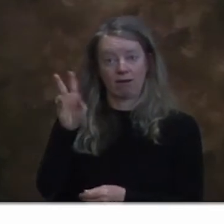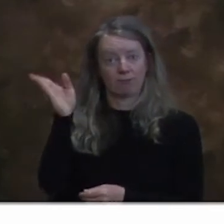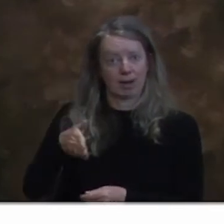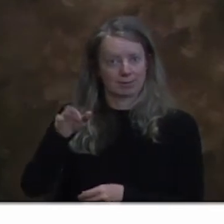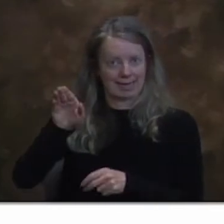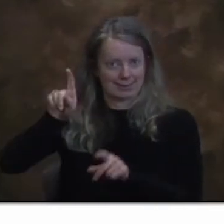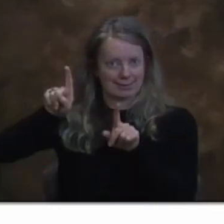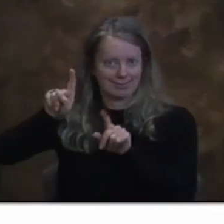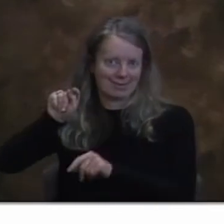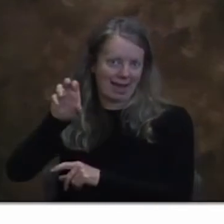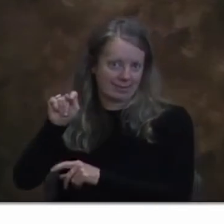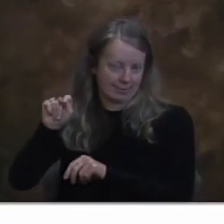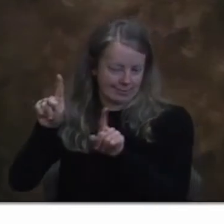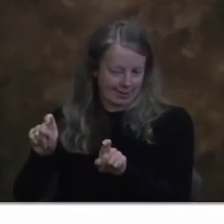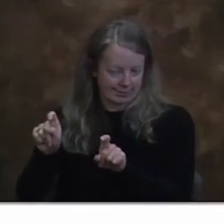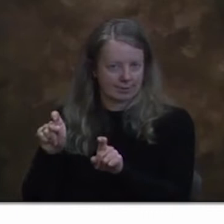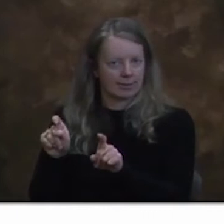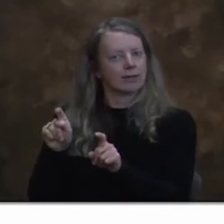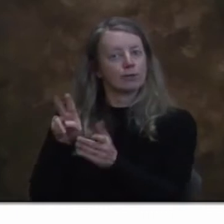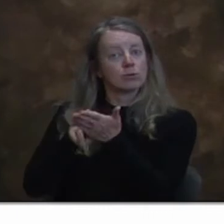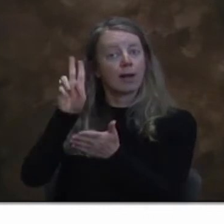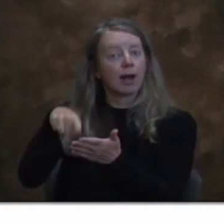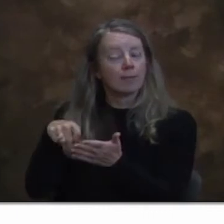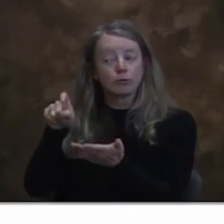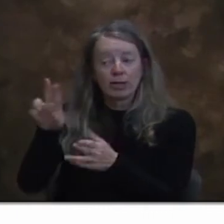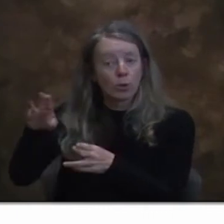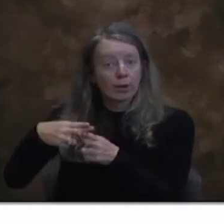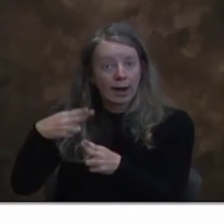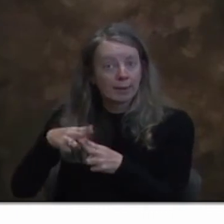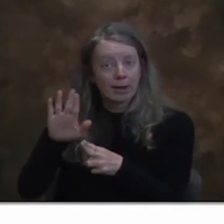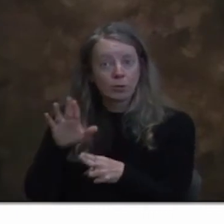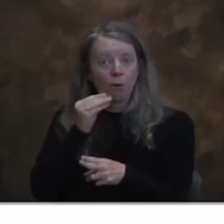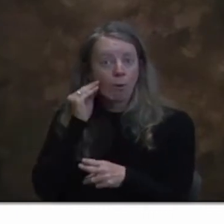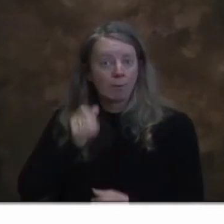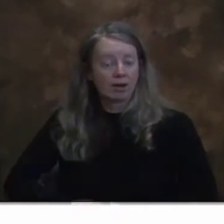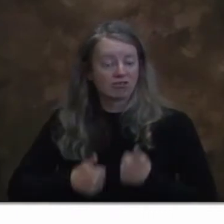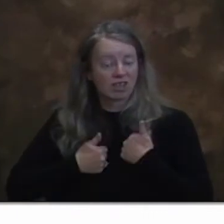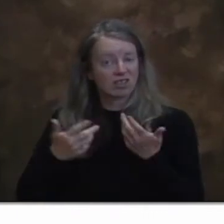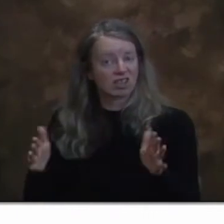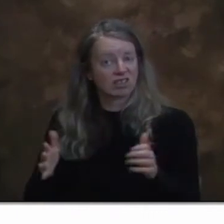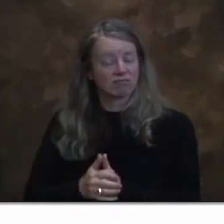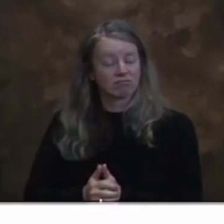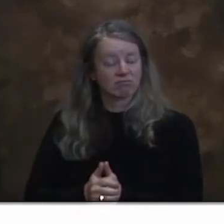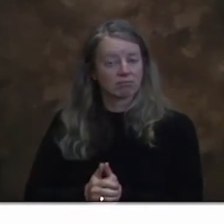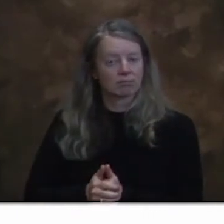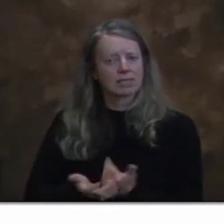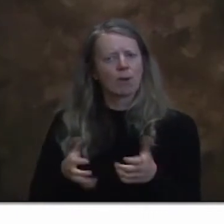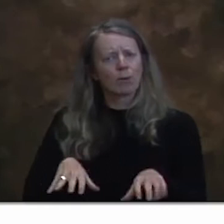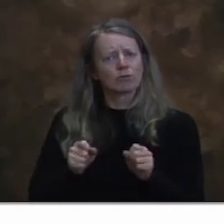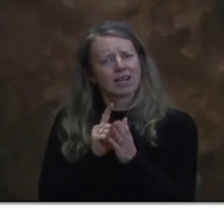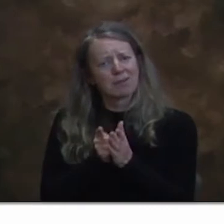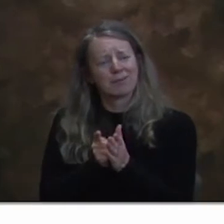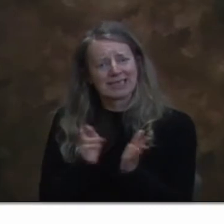covid.gov/tests to sign up, and all that is needed is your name and your residential address. And so I just want to take a moment to